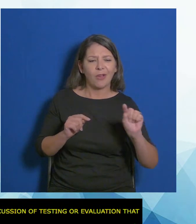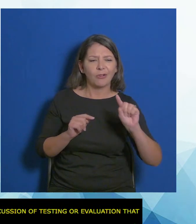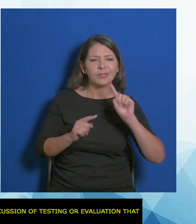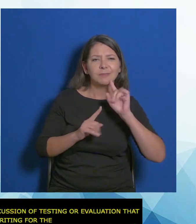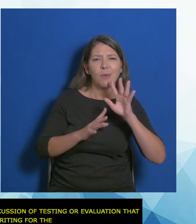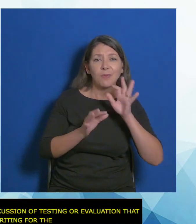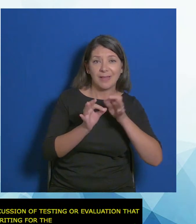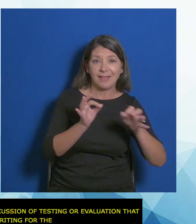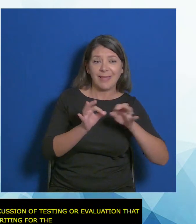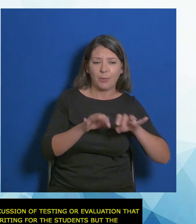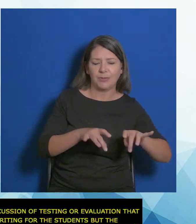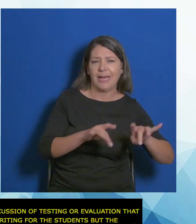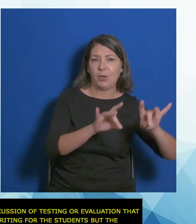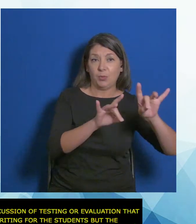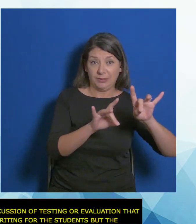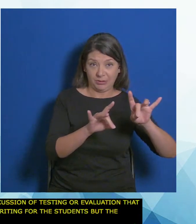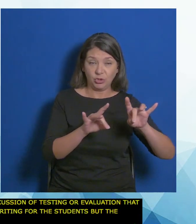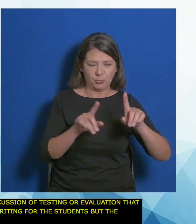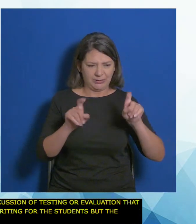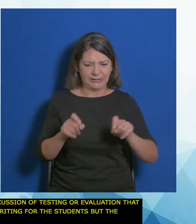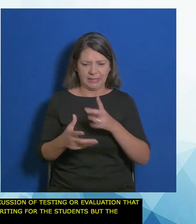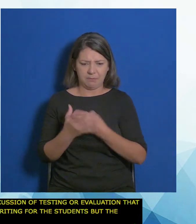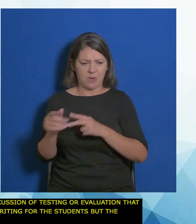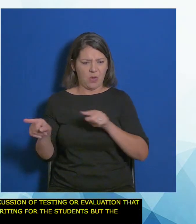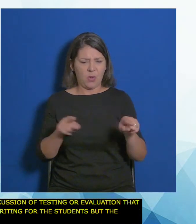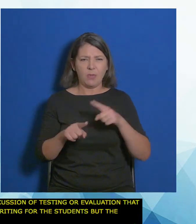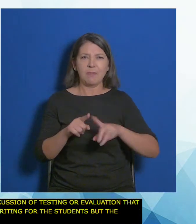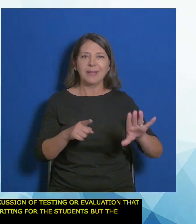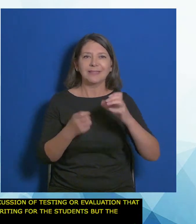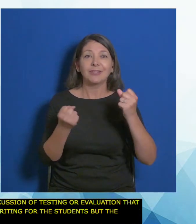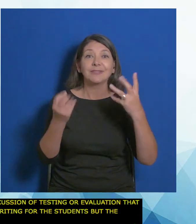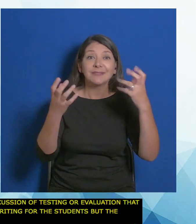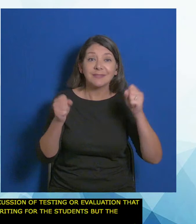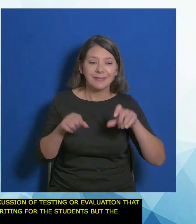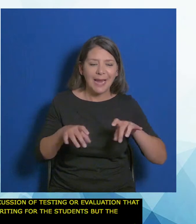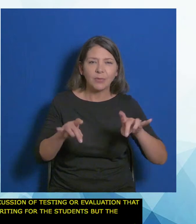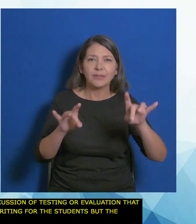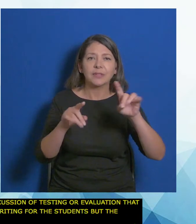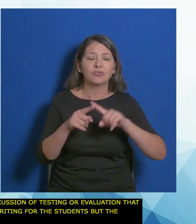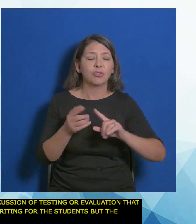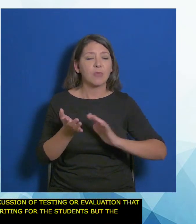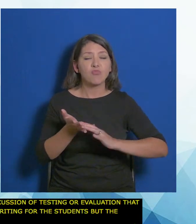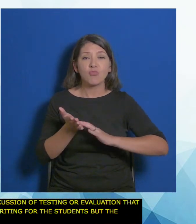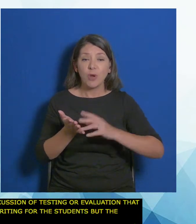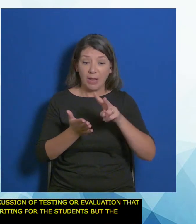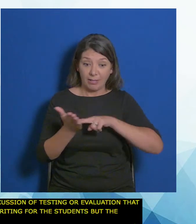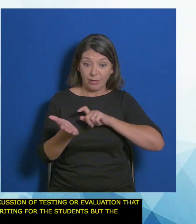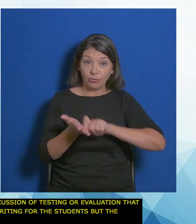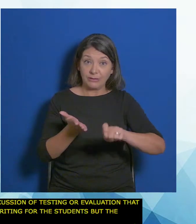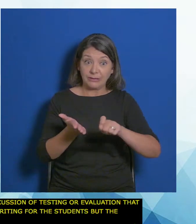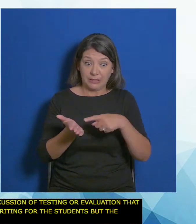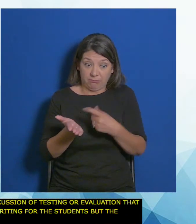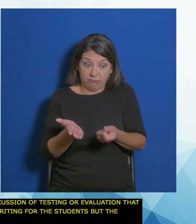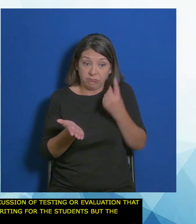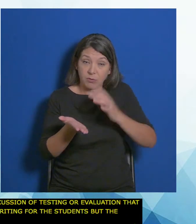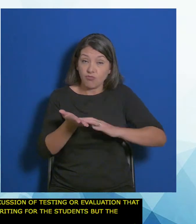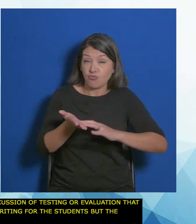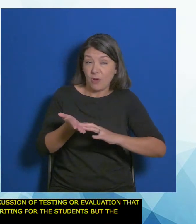language acquisition and the American Sign Language acquisition, or the Braille literacy of our students?